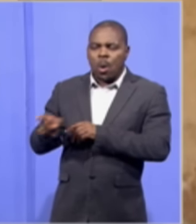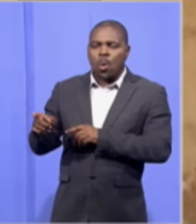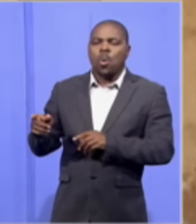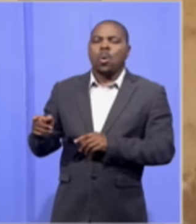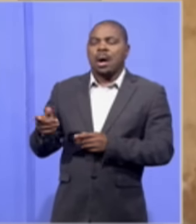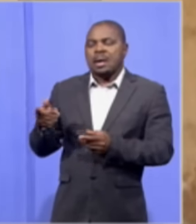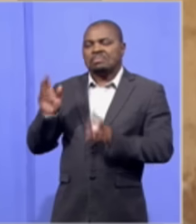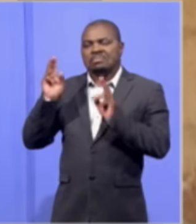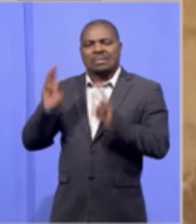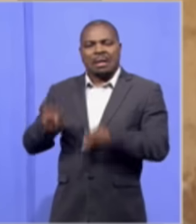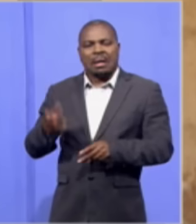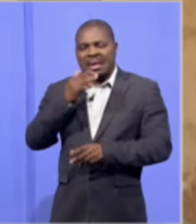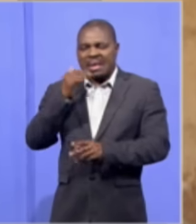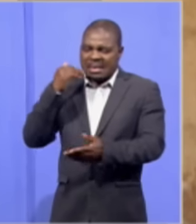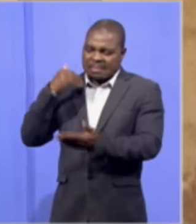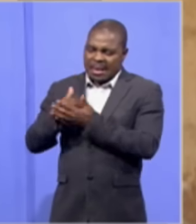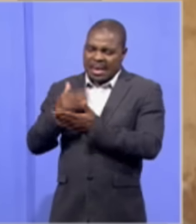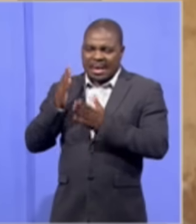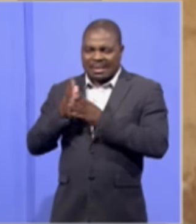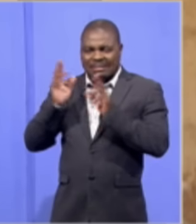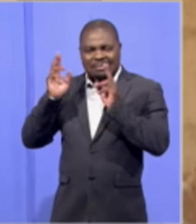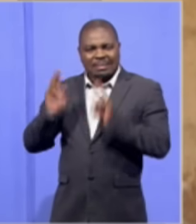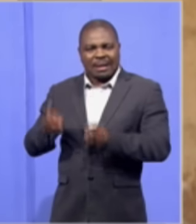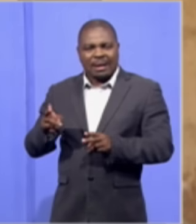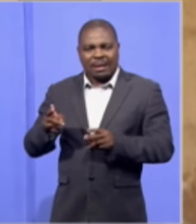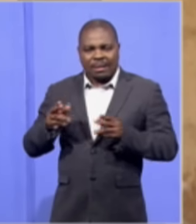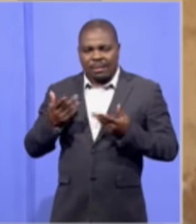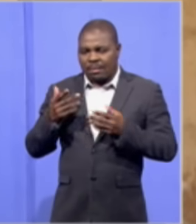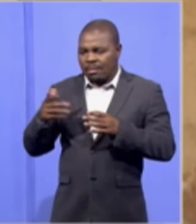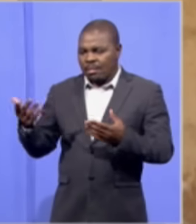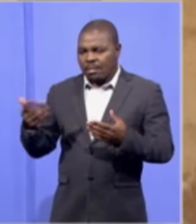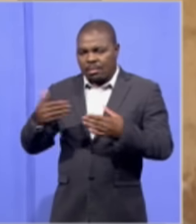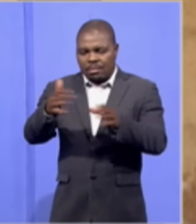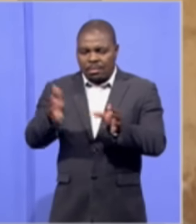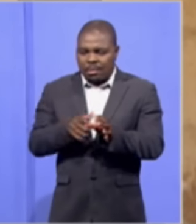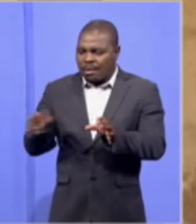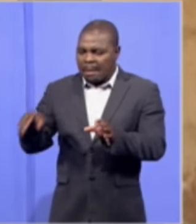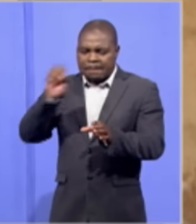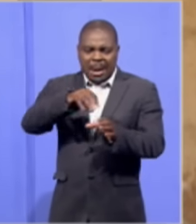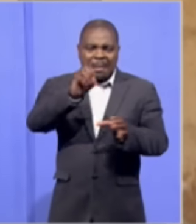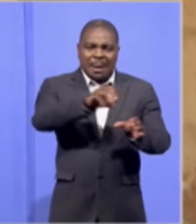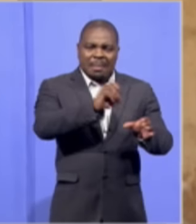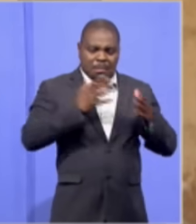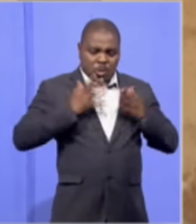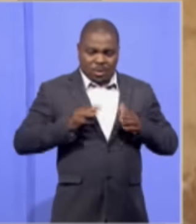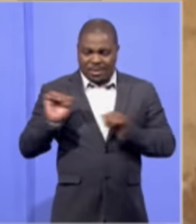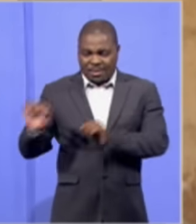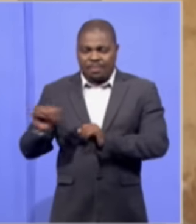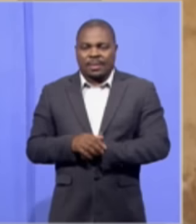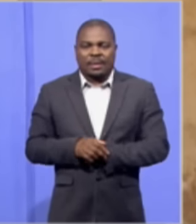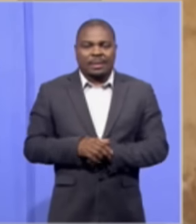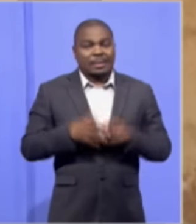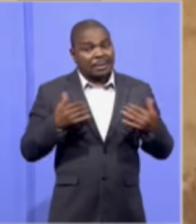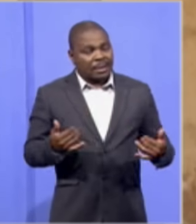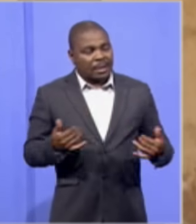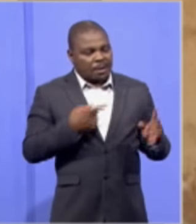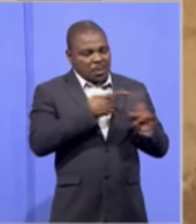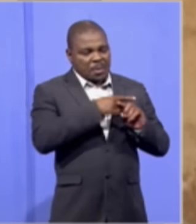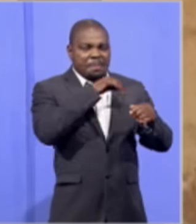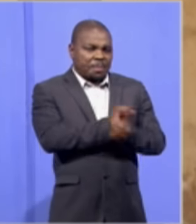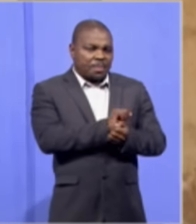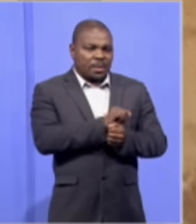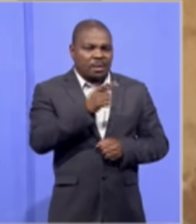a gabetletšwe gomme ditho tša ge di tsentšwe ka gare ga dipakete seo sa dira gore a name a golegwe ge